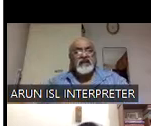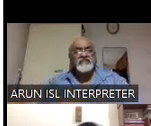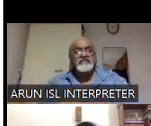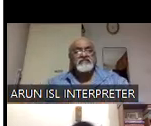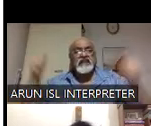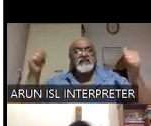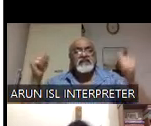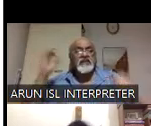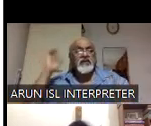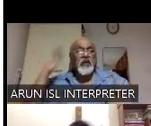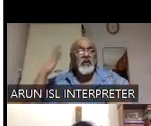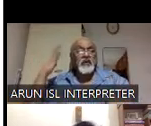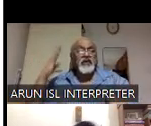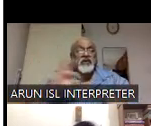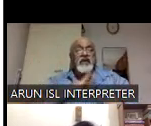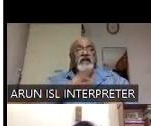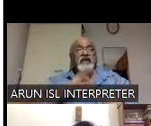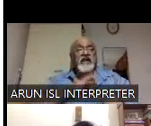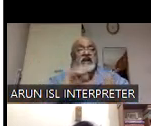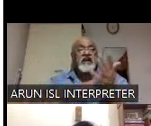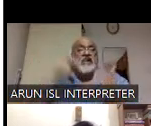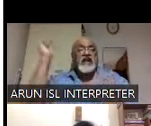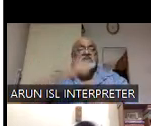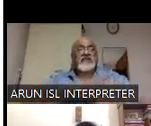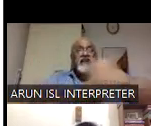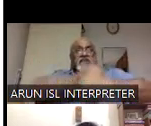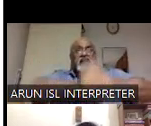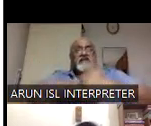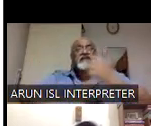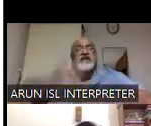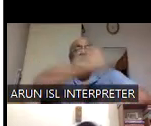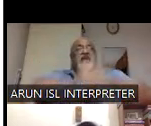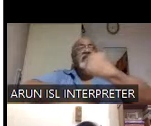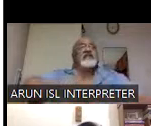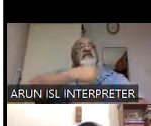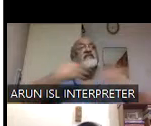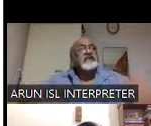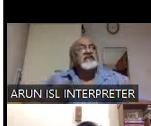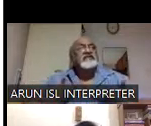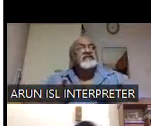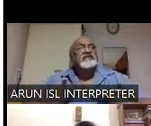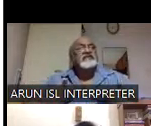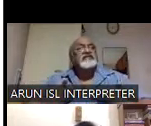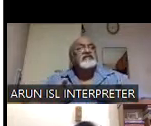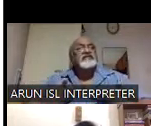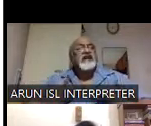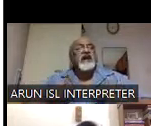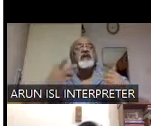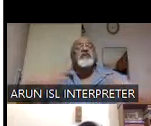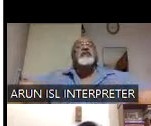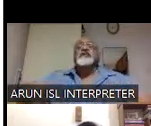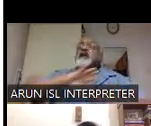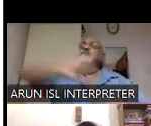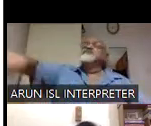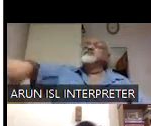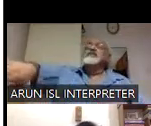gold medalist, a 3 times national debating champion. What happened? Why the wheelchair excluded her and she